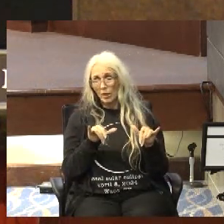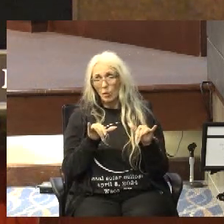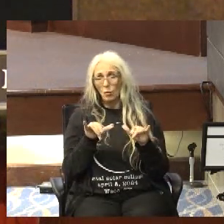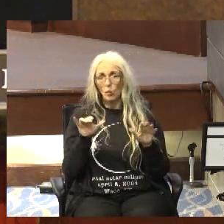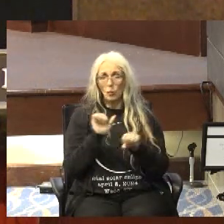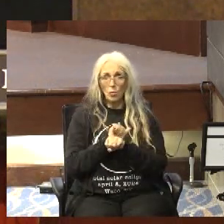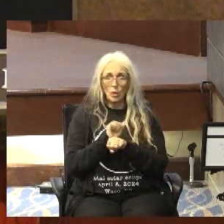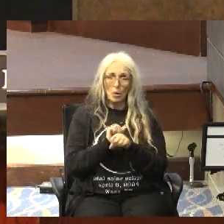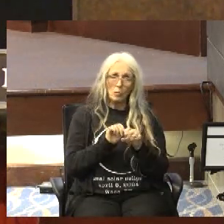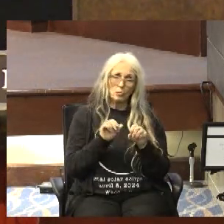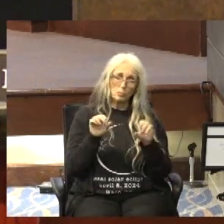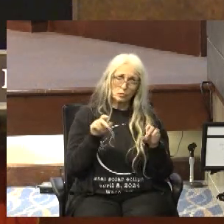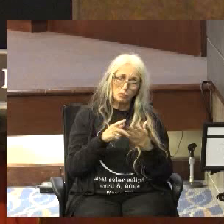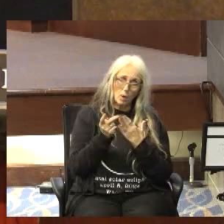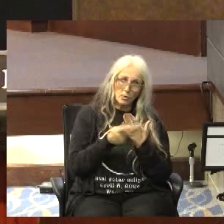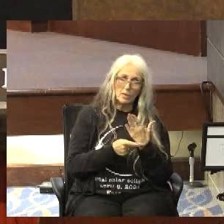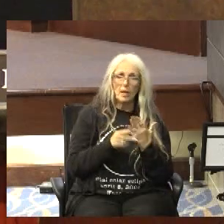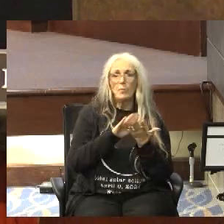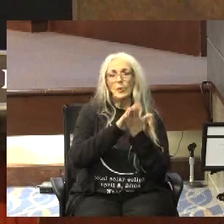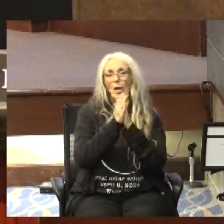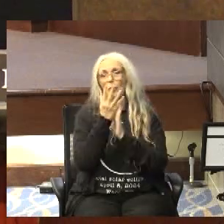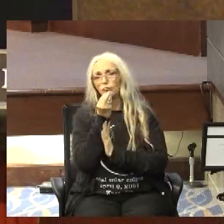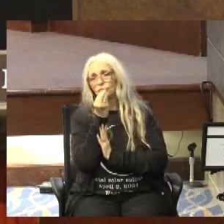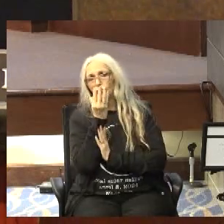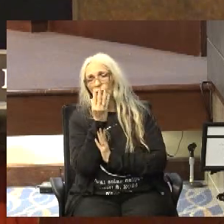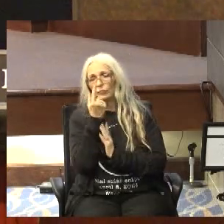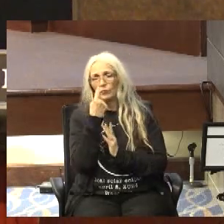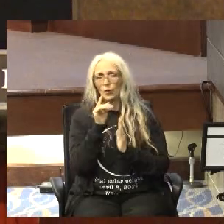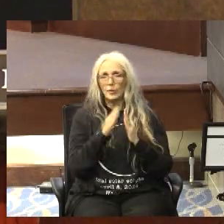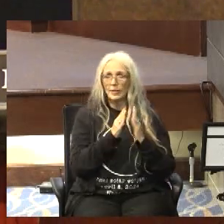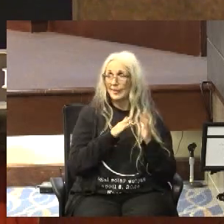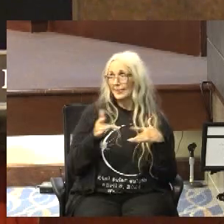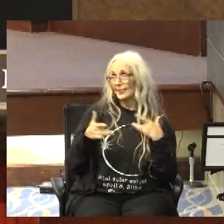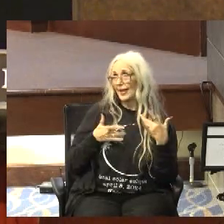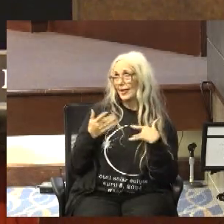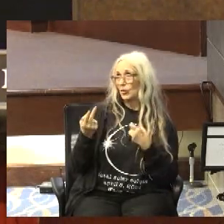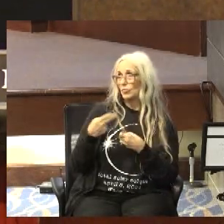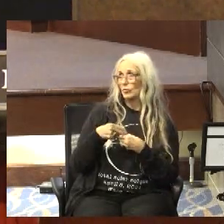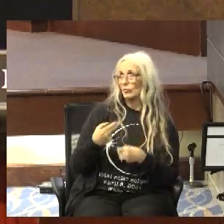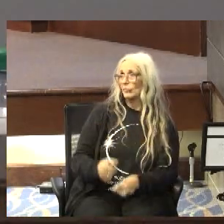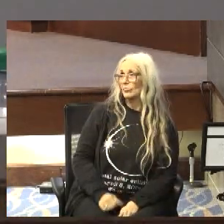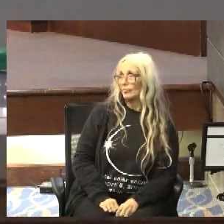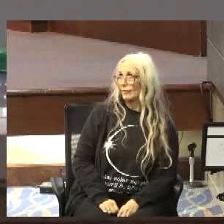it really creates beauty for our city. So excited you're on the team.